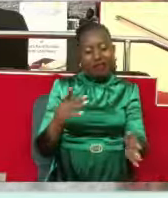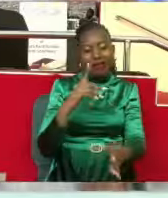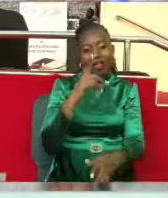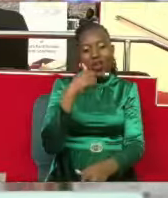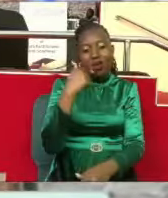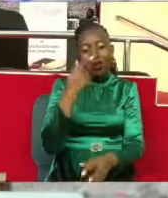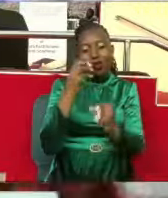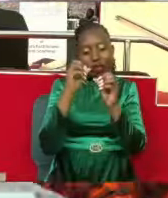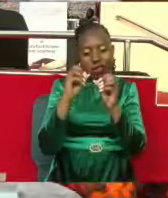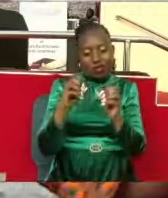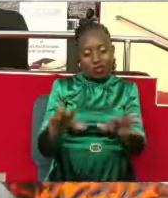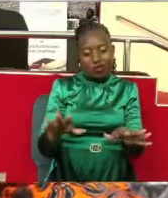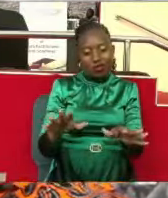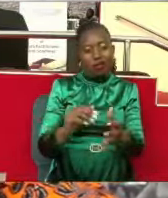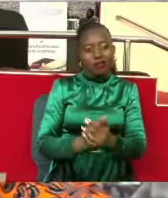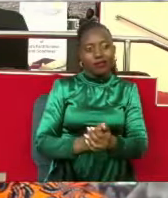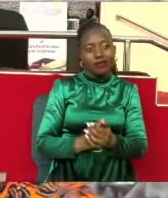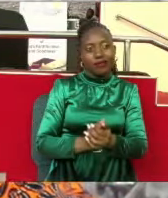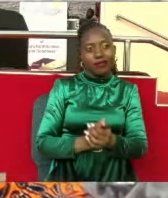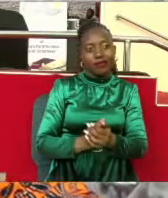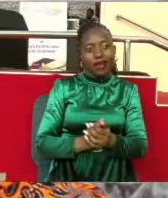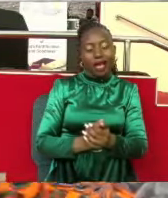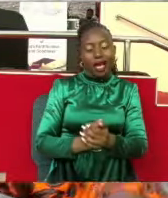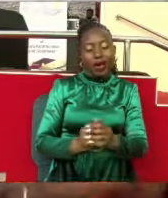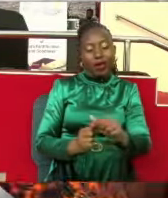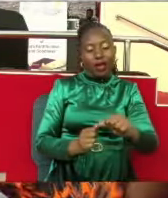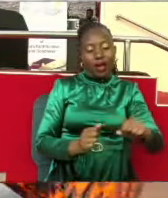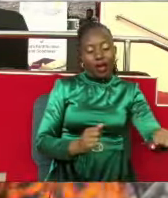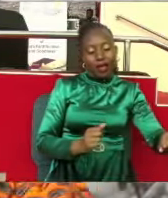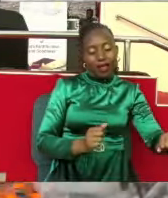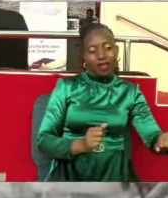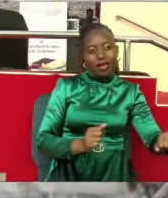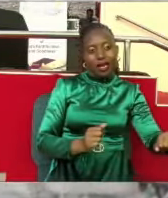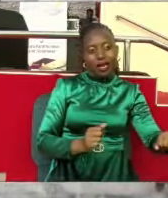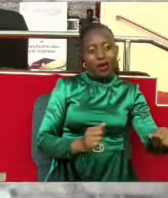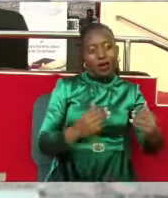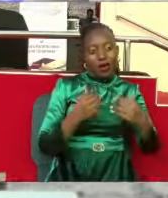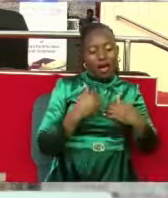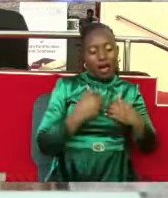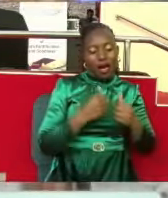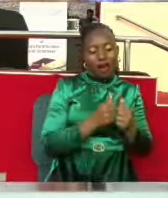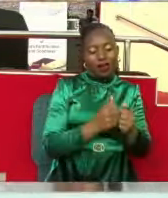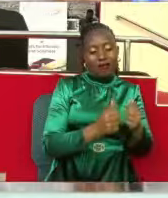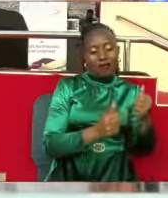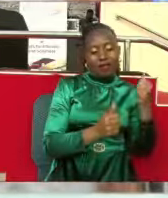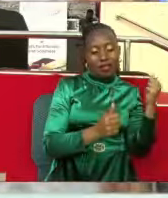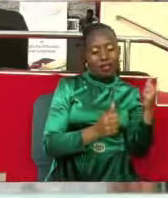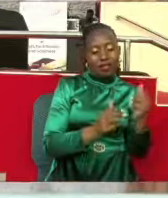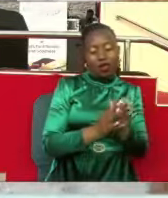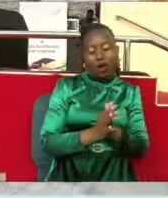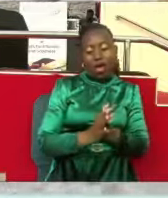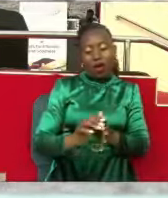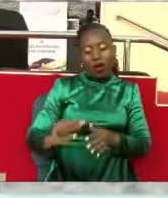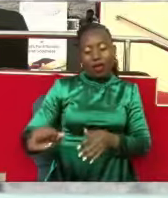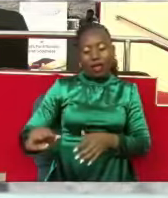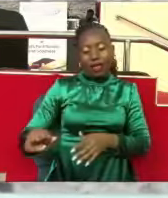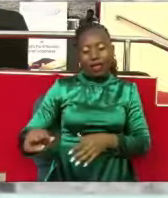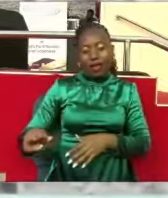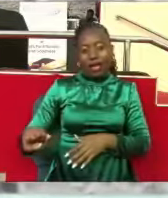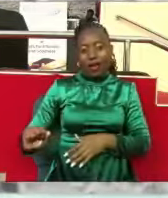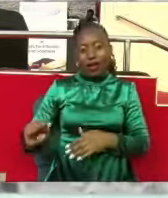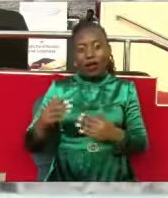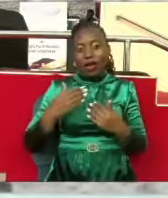wa kupoteza. Next to, on this other side. Sehemu nyingine. There is rejection. Kuna kukataliwa. On the other side. Katika sehemu nyingine.